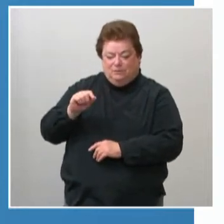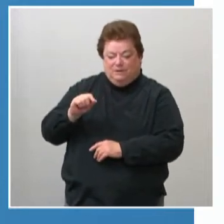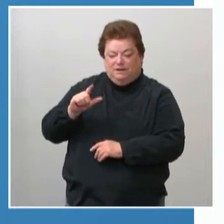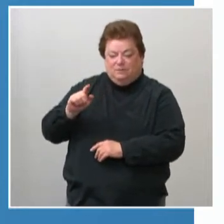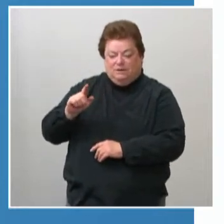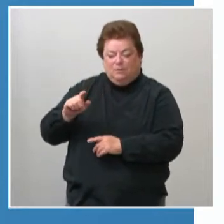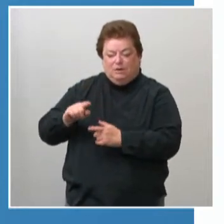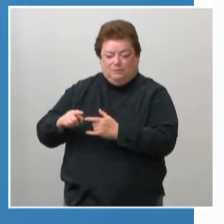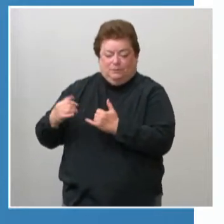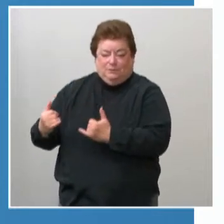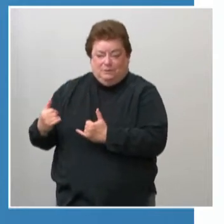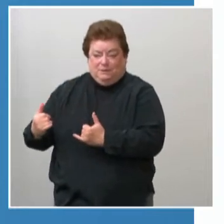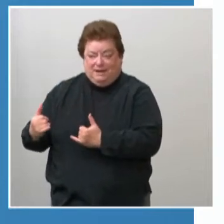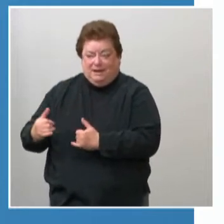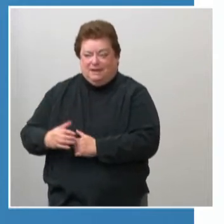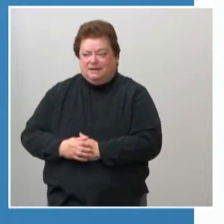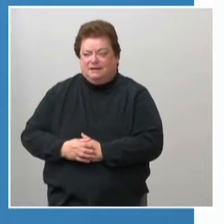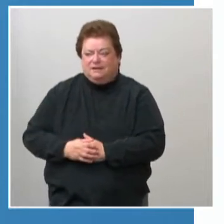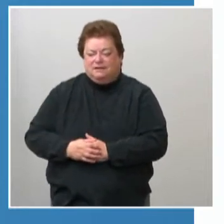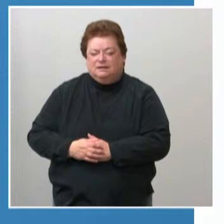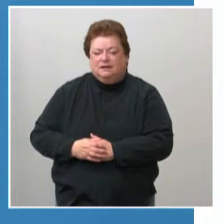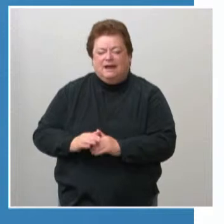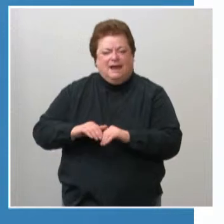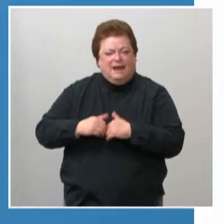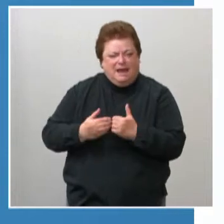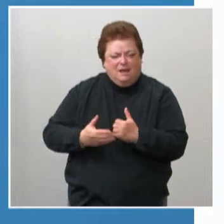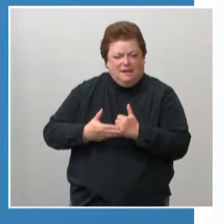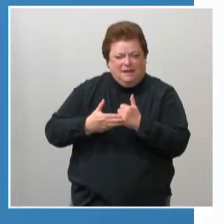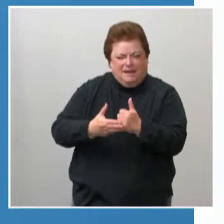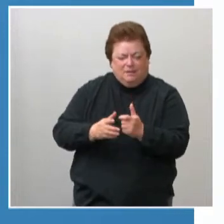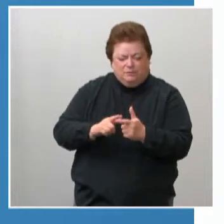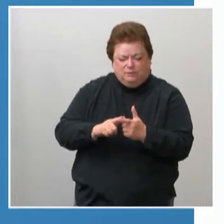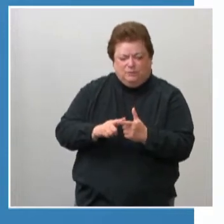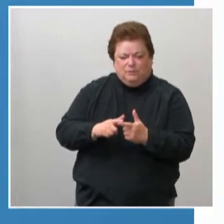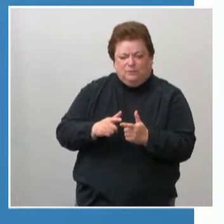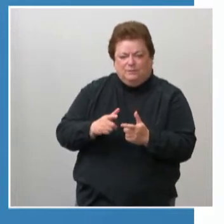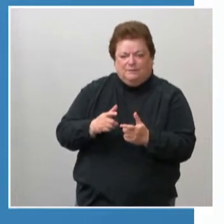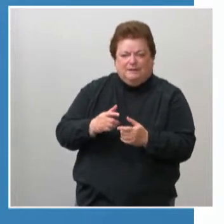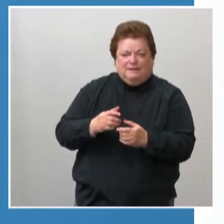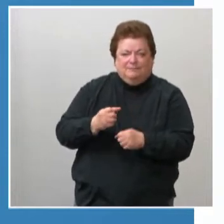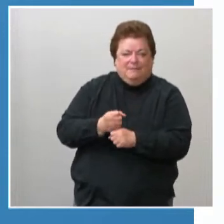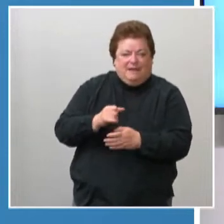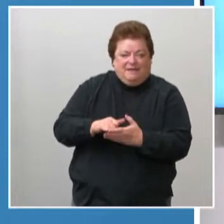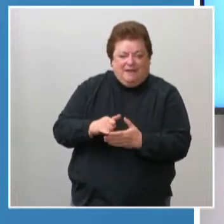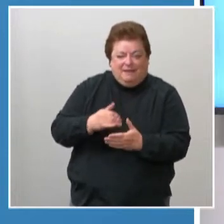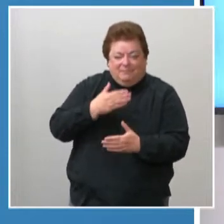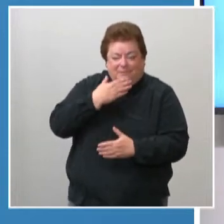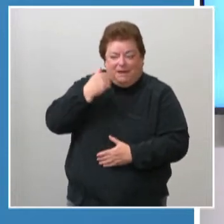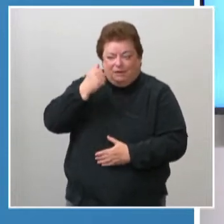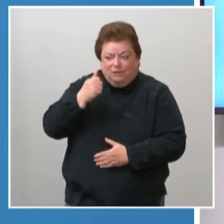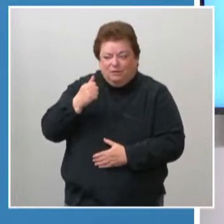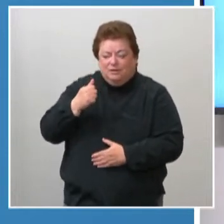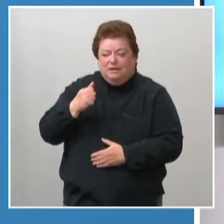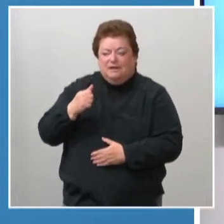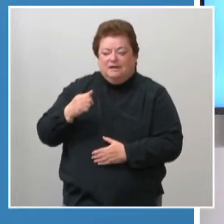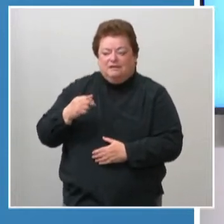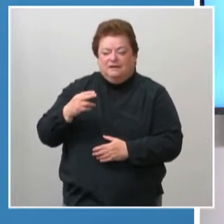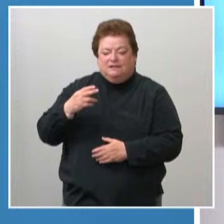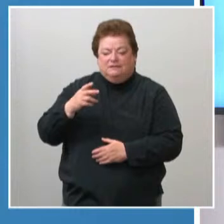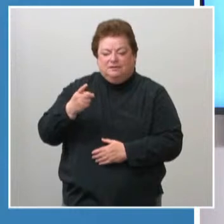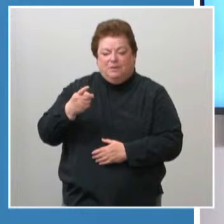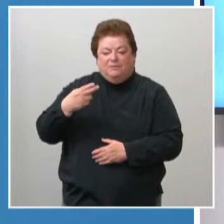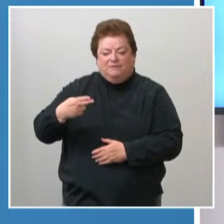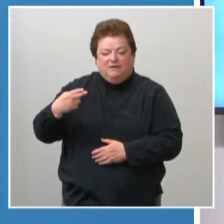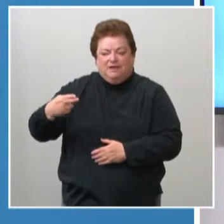today. To help ease this situation, the Nebraska Department of Health and Human Services yesterday opened the